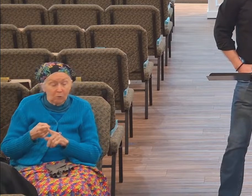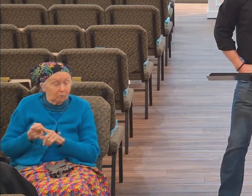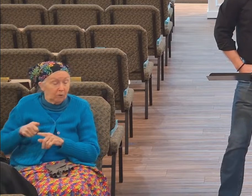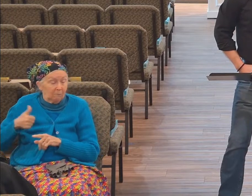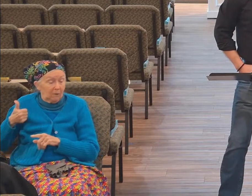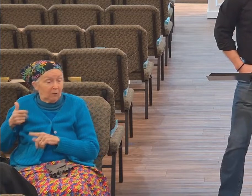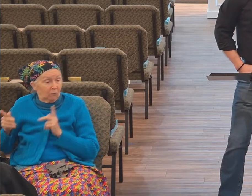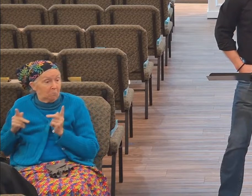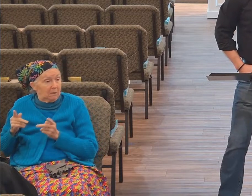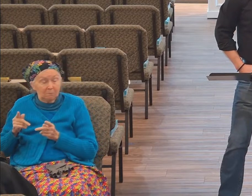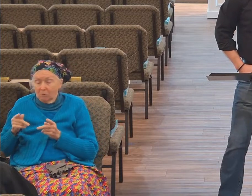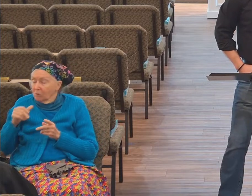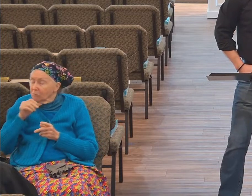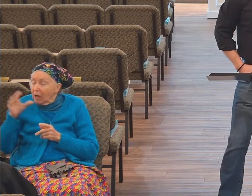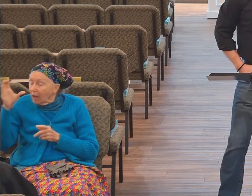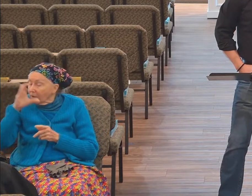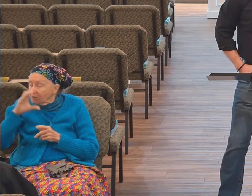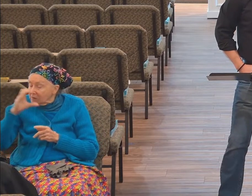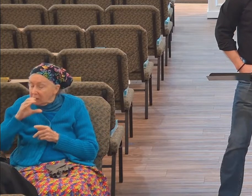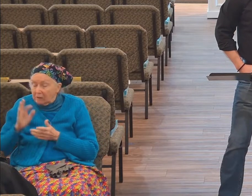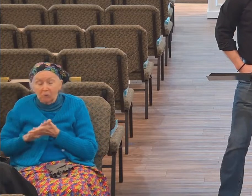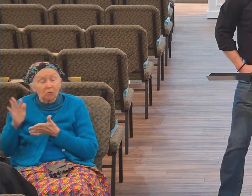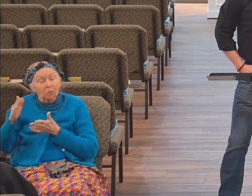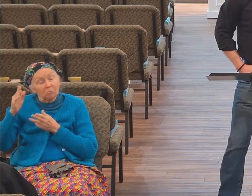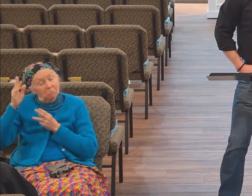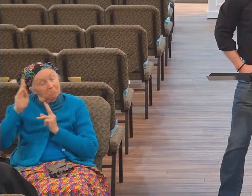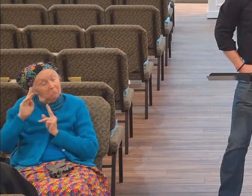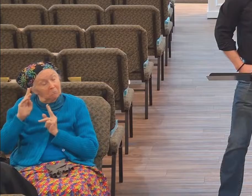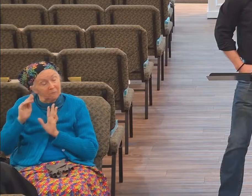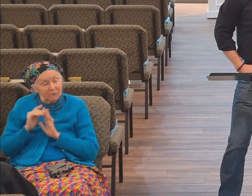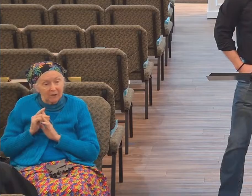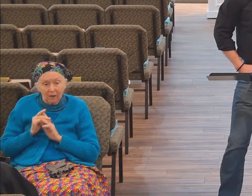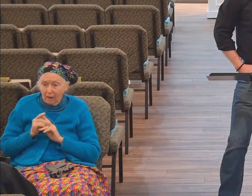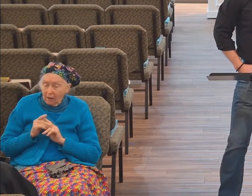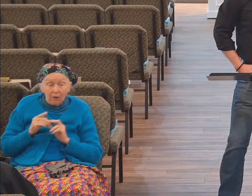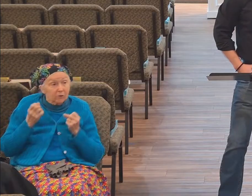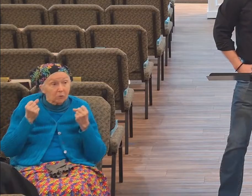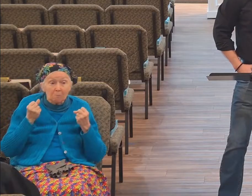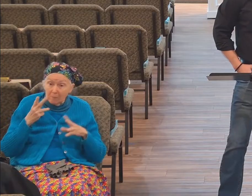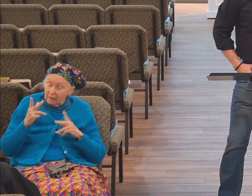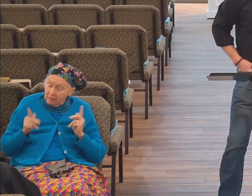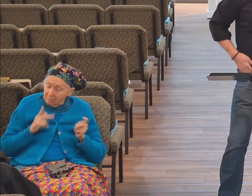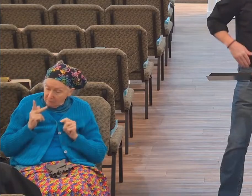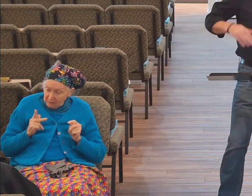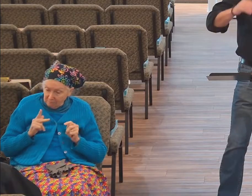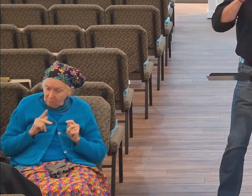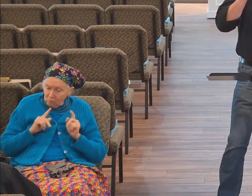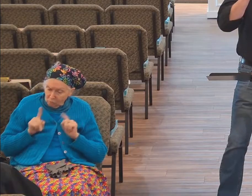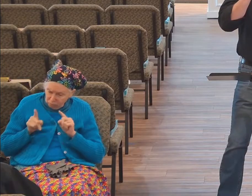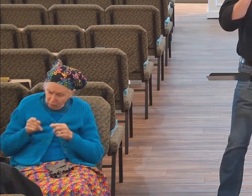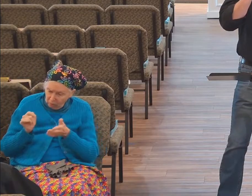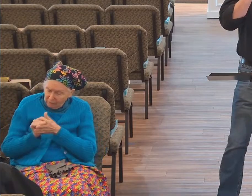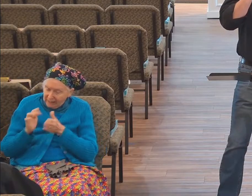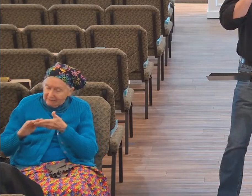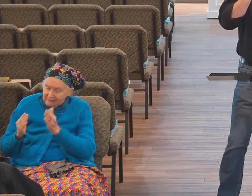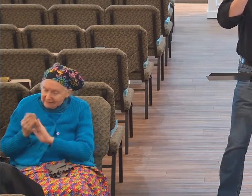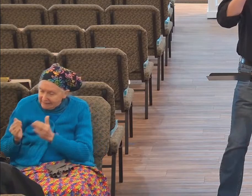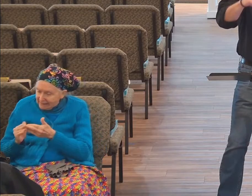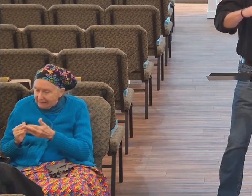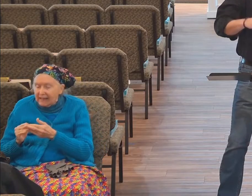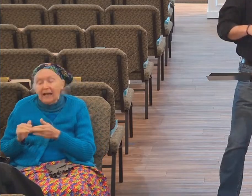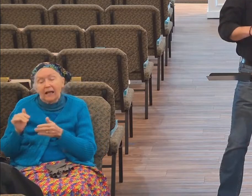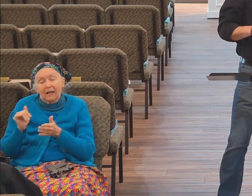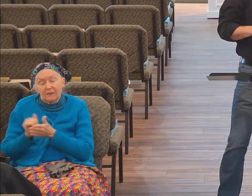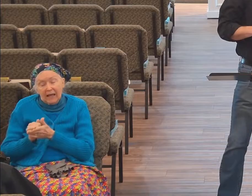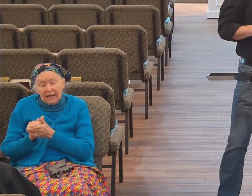say it again. This trade hub, you got to imagine the amount of people coming in and out constantly, okay? Trade hub like